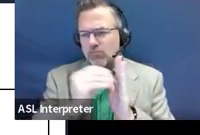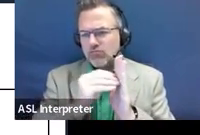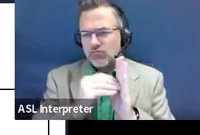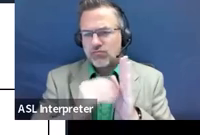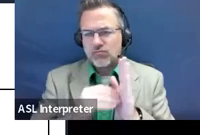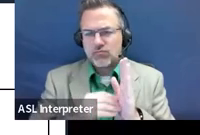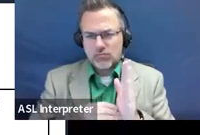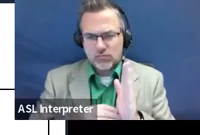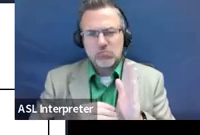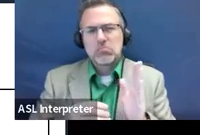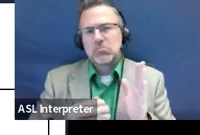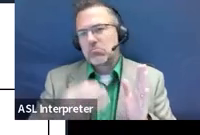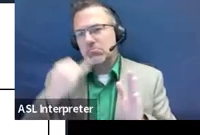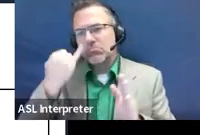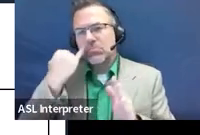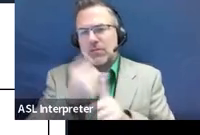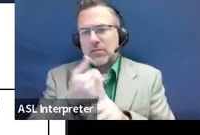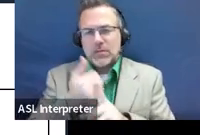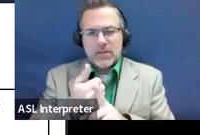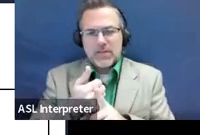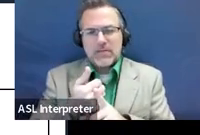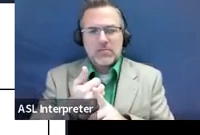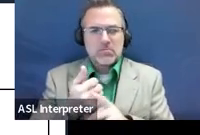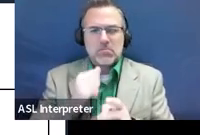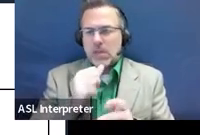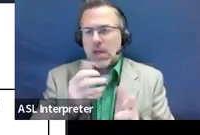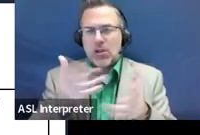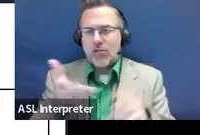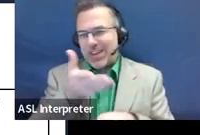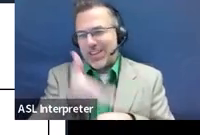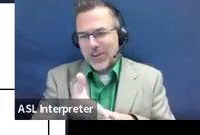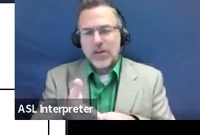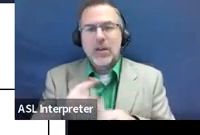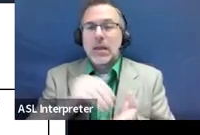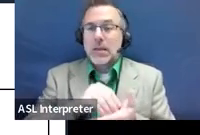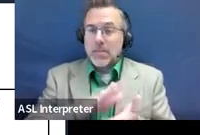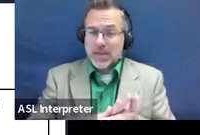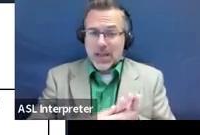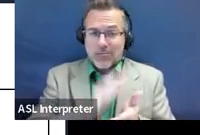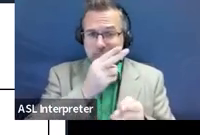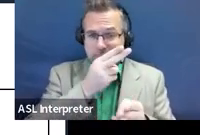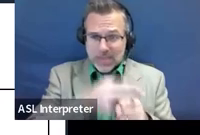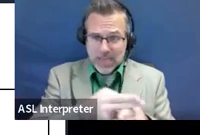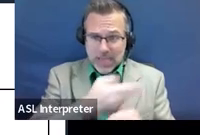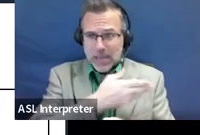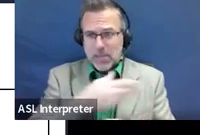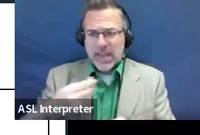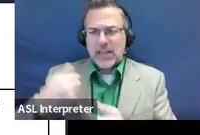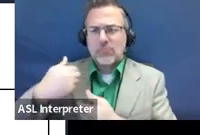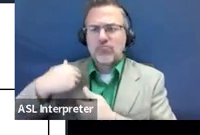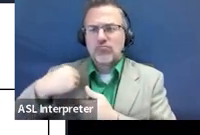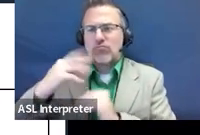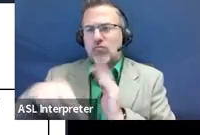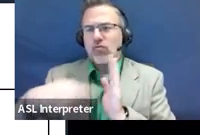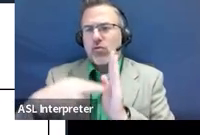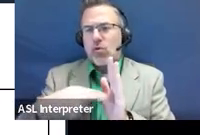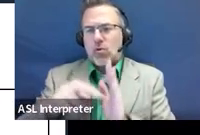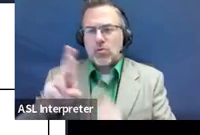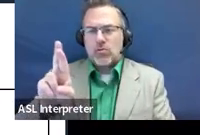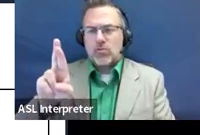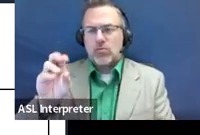that may not be pre-filled out, and you can put what their role is so that the people invited are